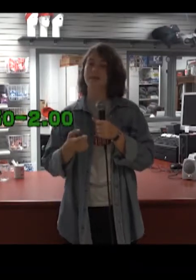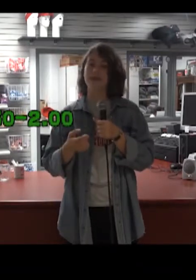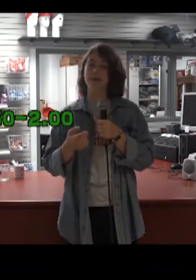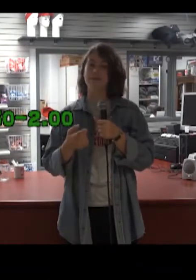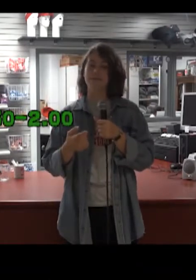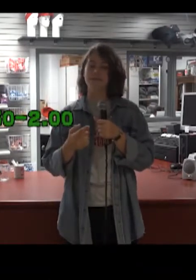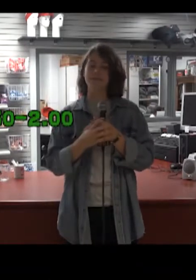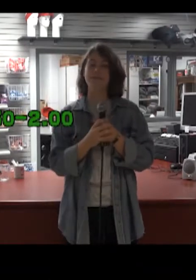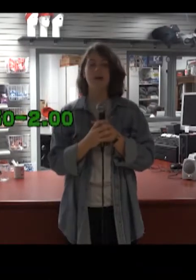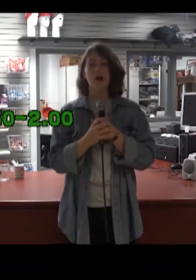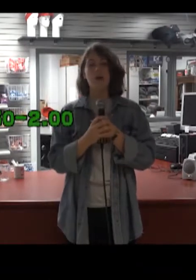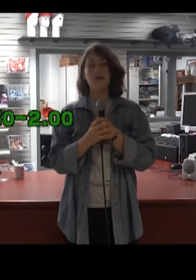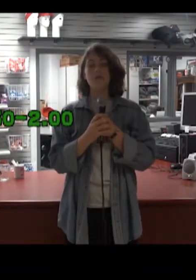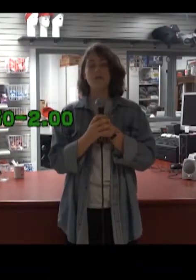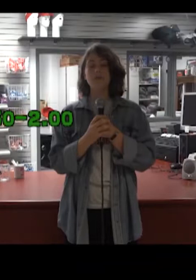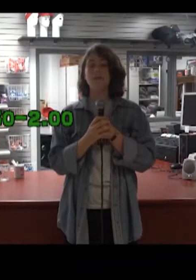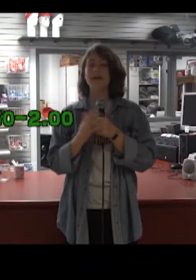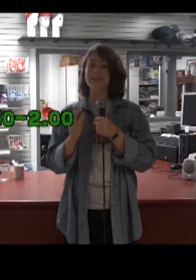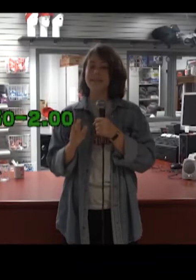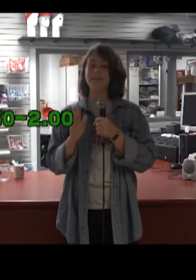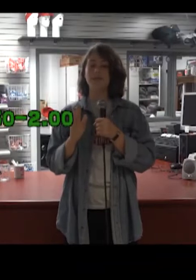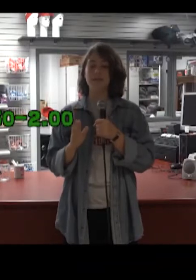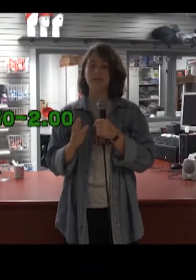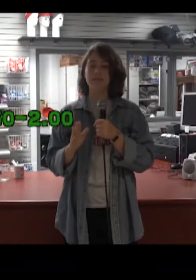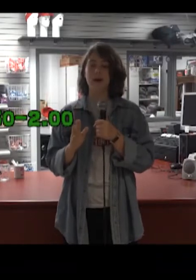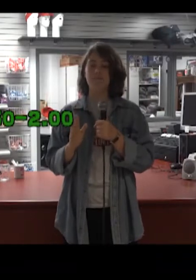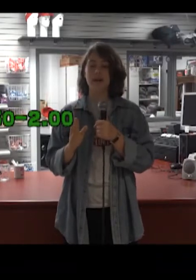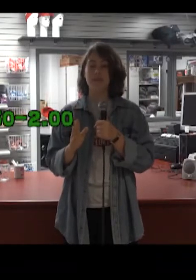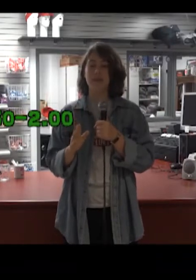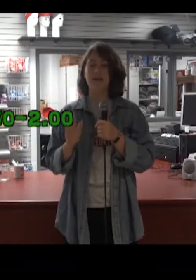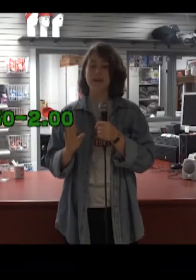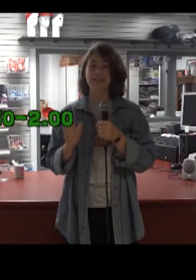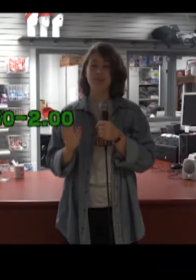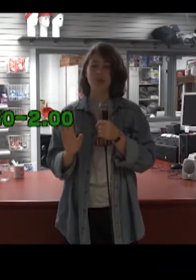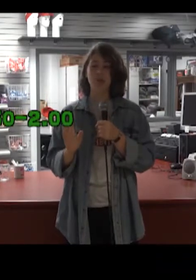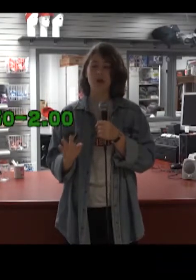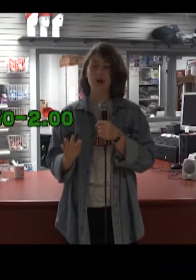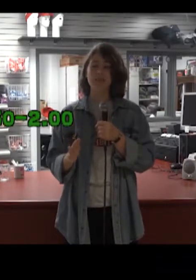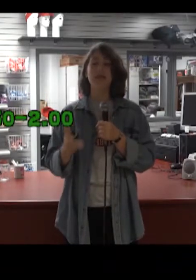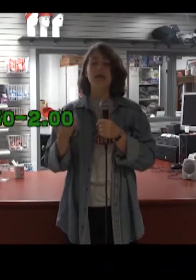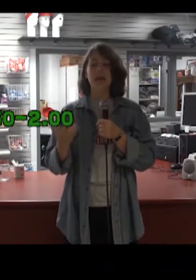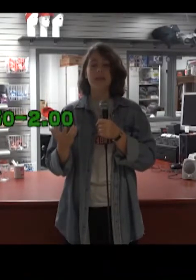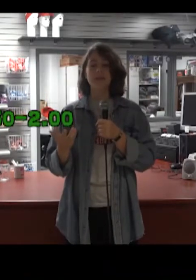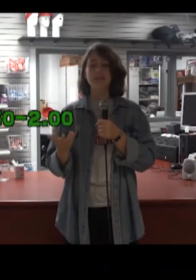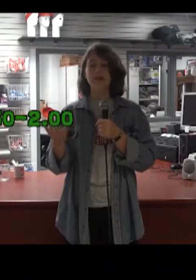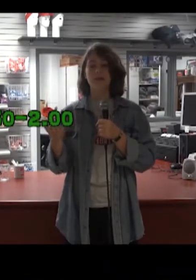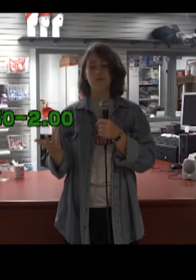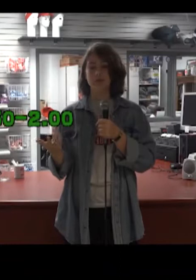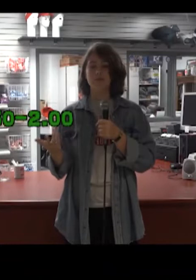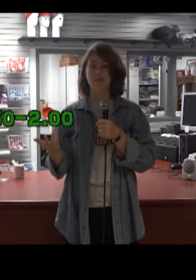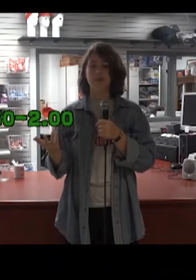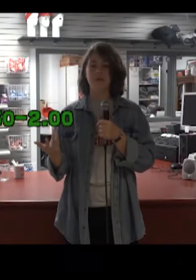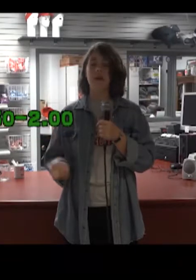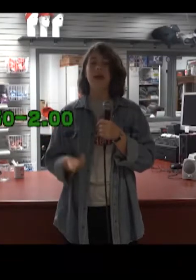tying with the cafe for chips. Although the school store is the priciest spot for ice cream, a costly $2, they actually sell Yo